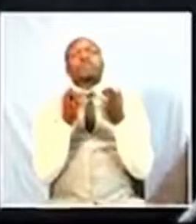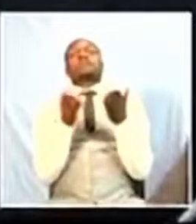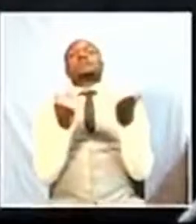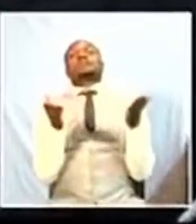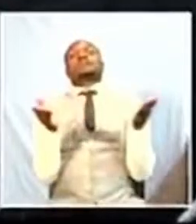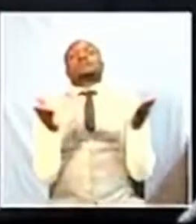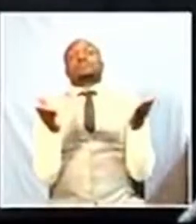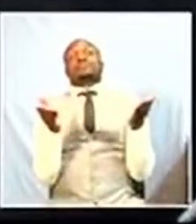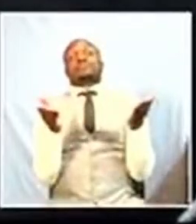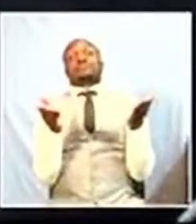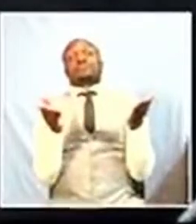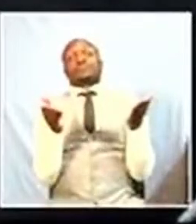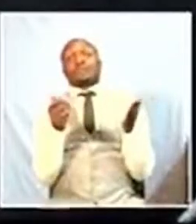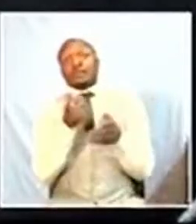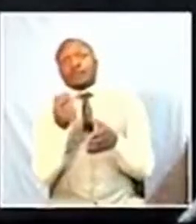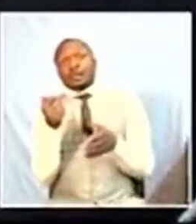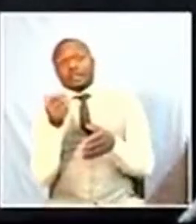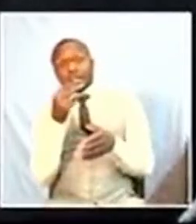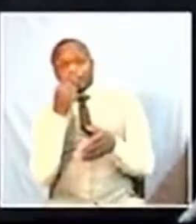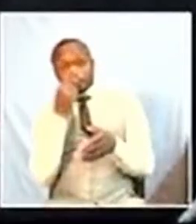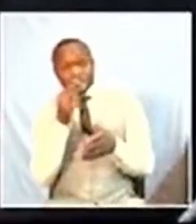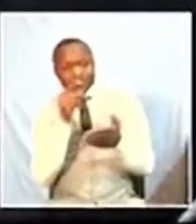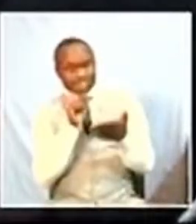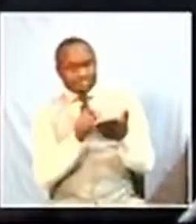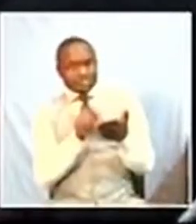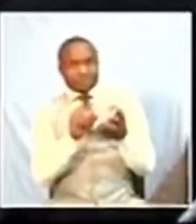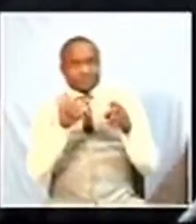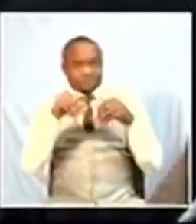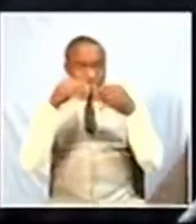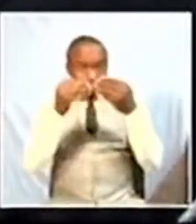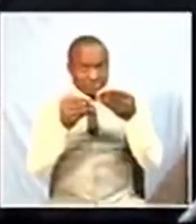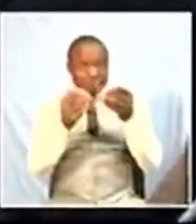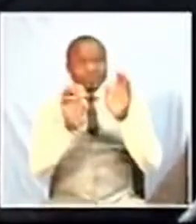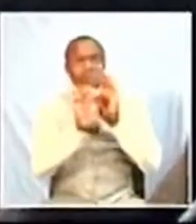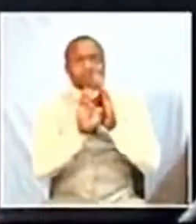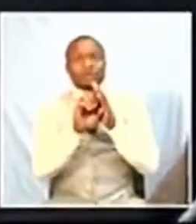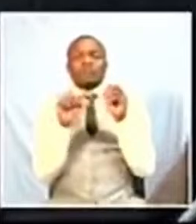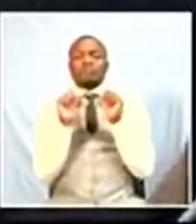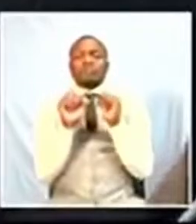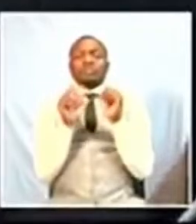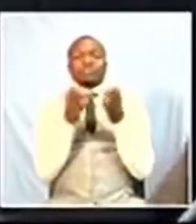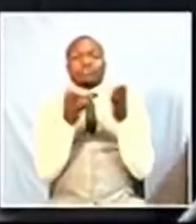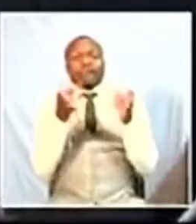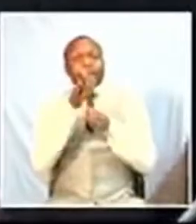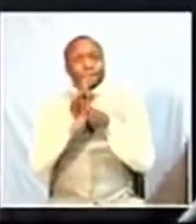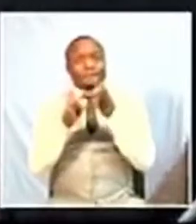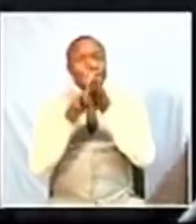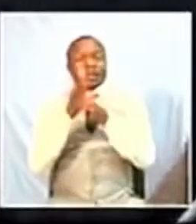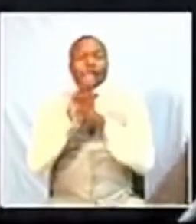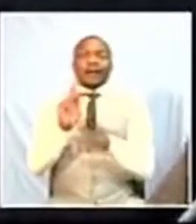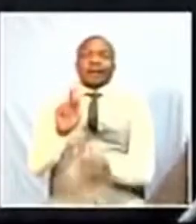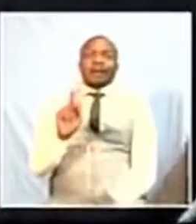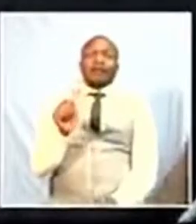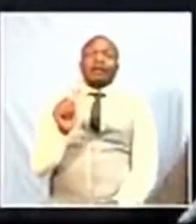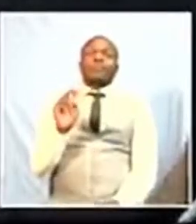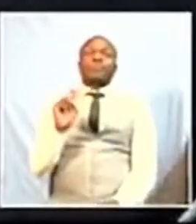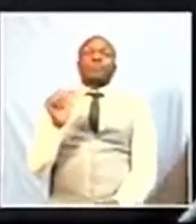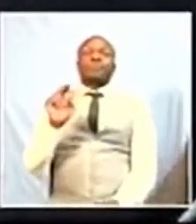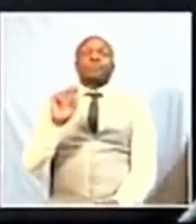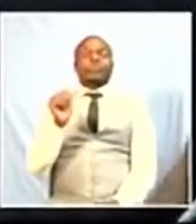fact, there's another one that I've seen here. I gave an example of the mortuary, and it is constructed by Kamema